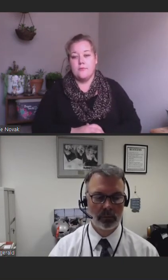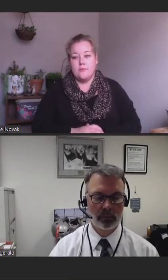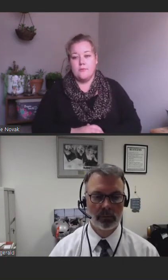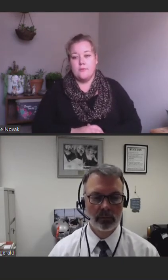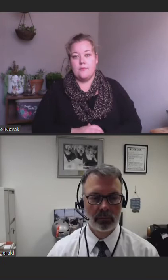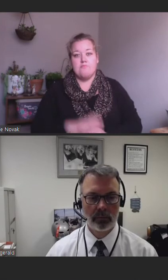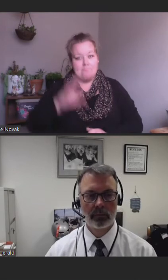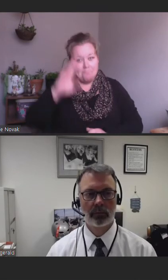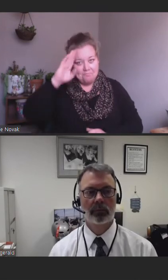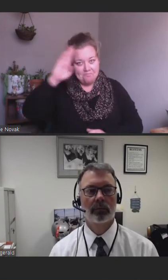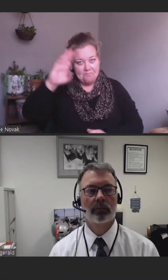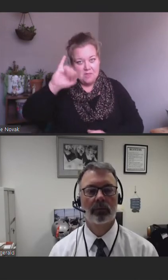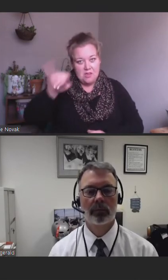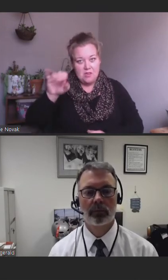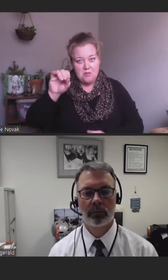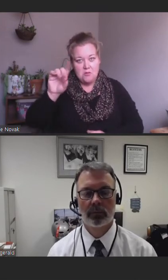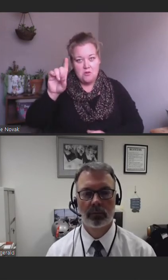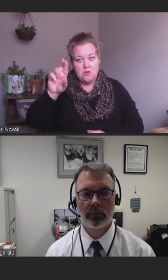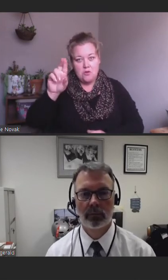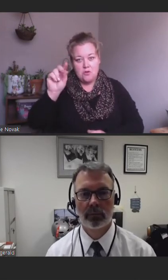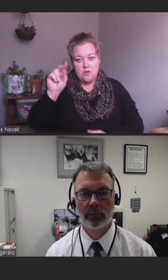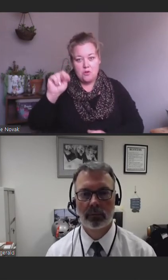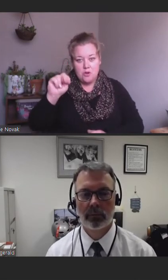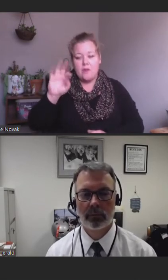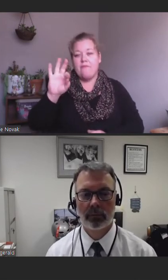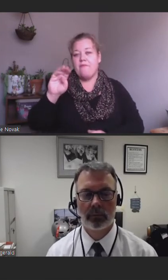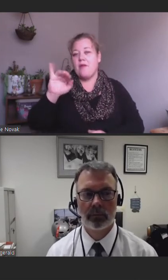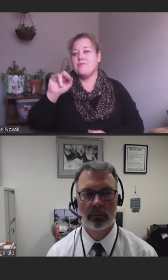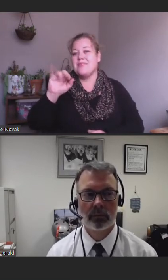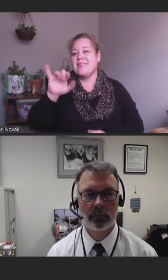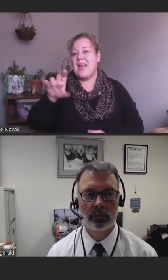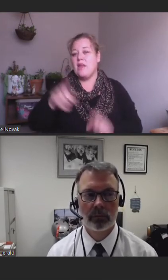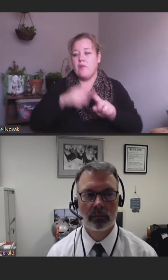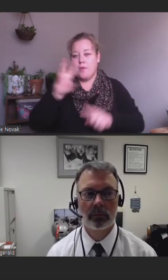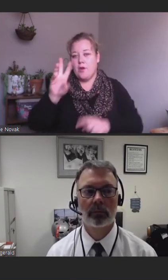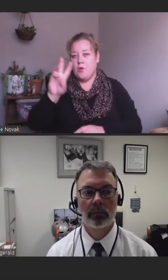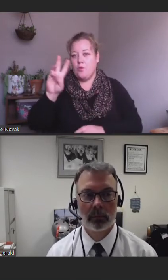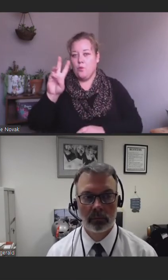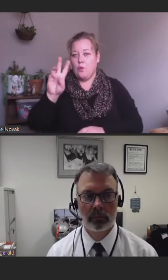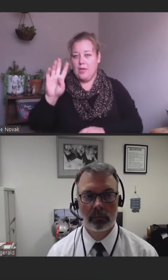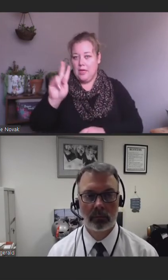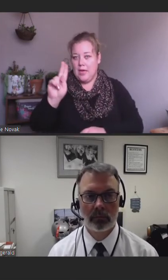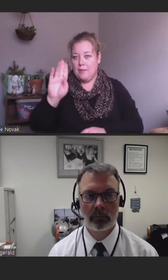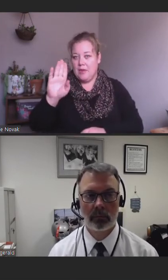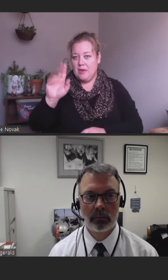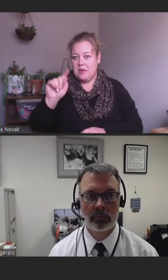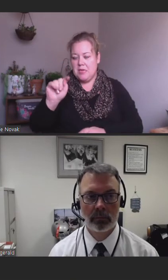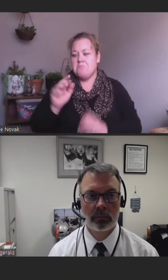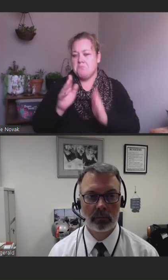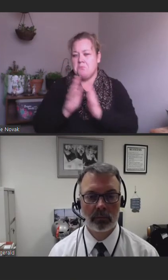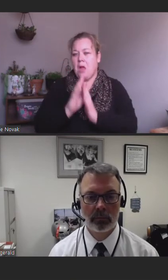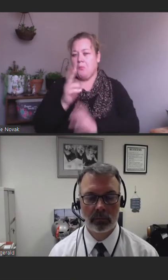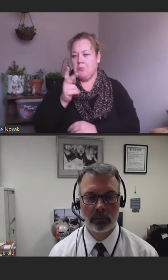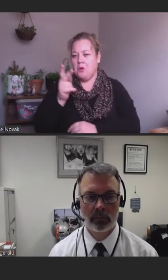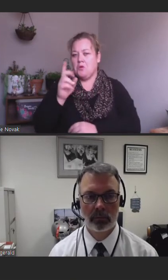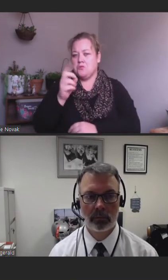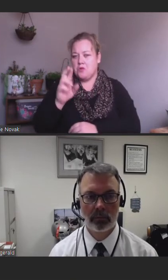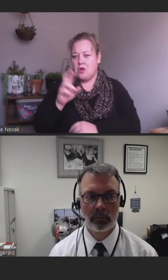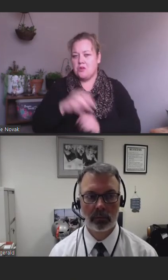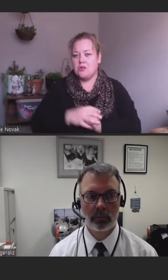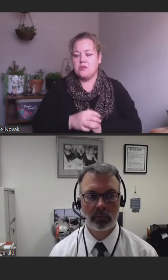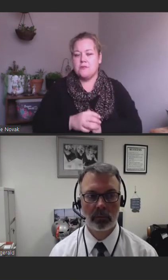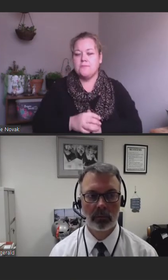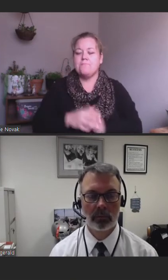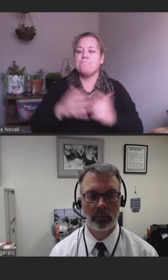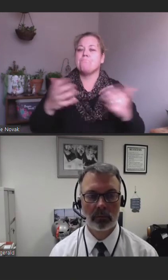Hi, this is Jordan Fremstead from WKBT. This question's for Dr. Fitzgerald or Dr. Kowalski. At what point, gentlemen, do